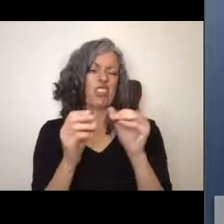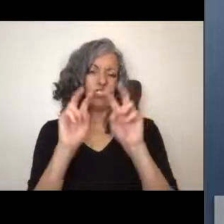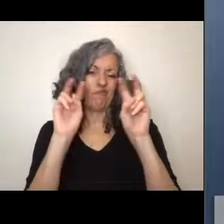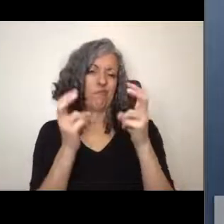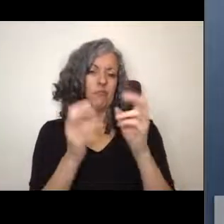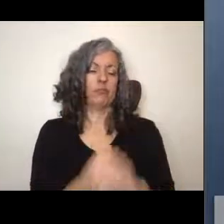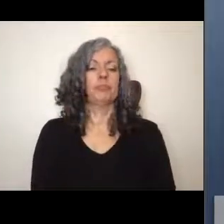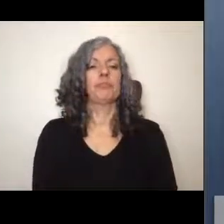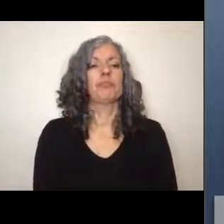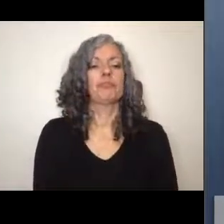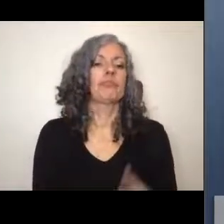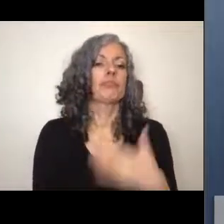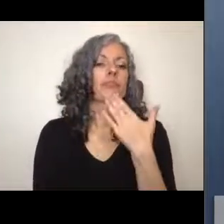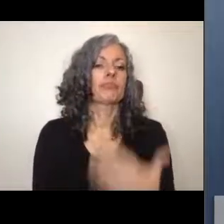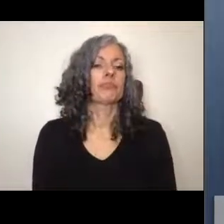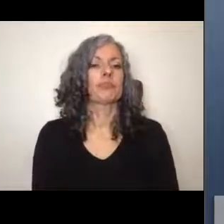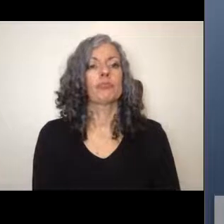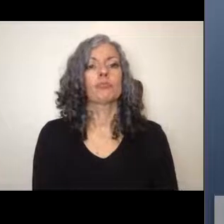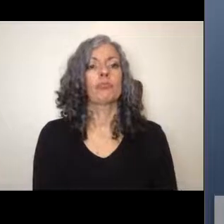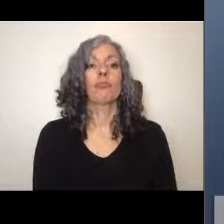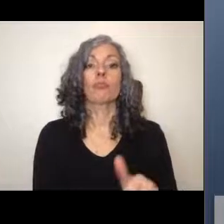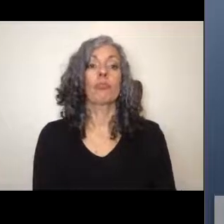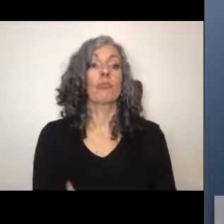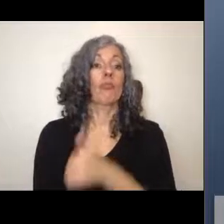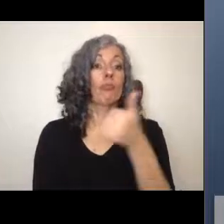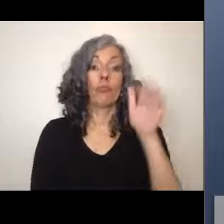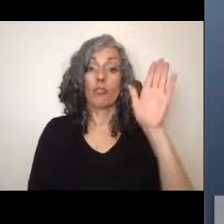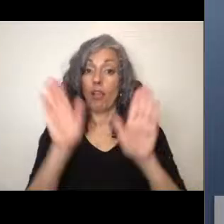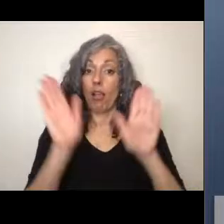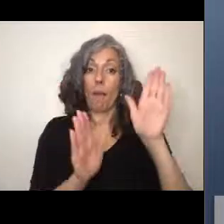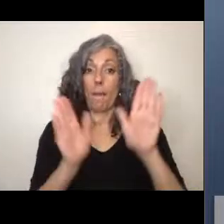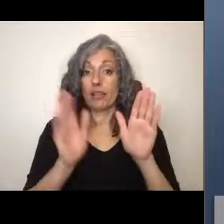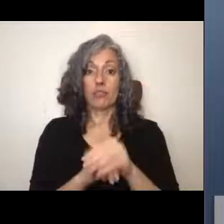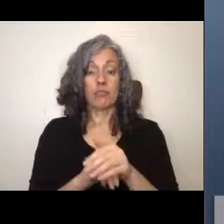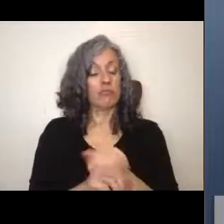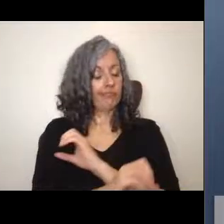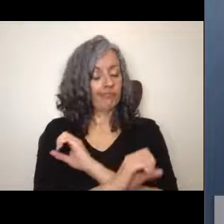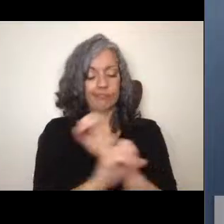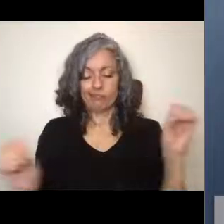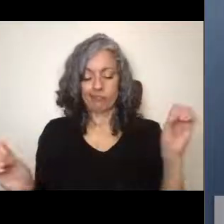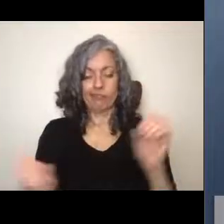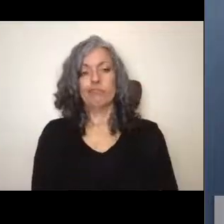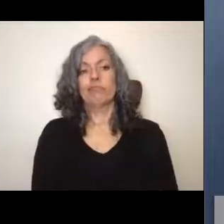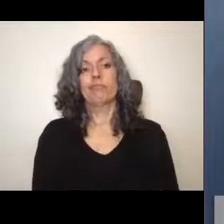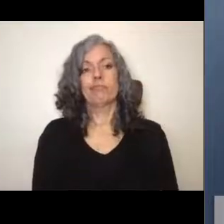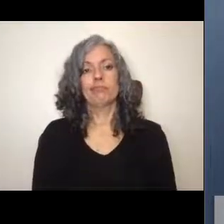note. Do we have any public comment on those items? I see no public comment on these items. Commissioners, can we make a motion?